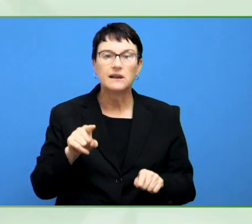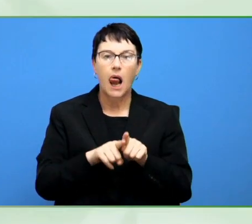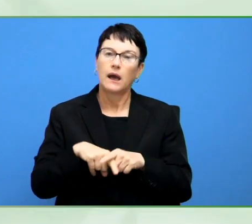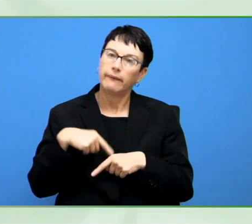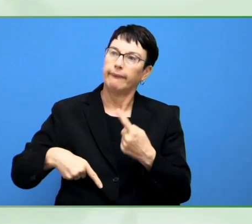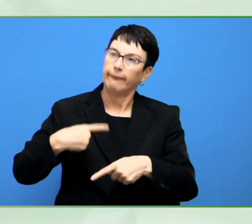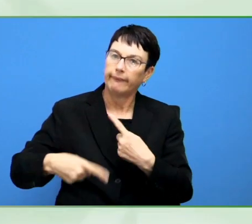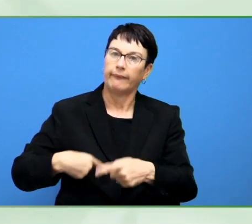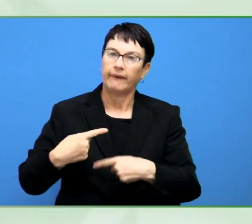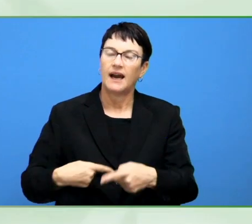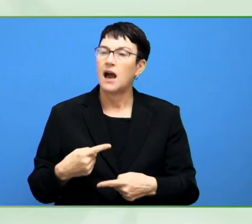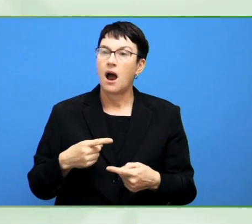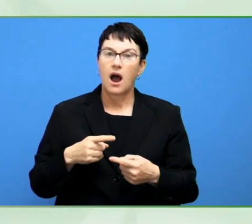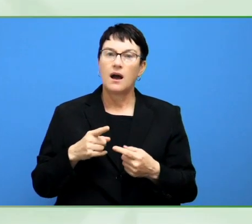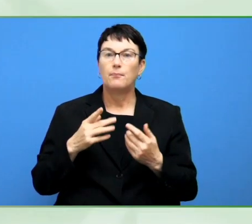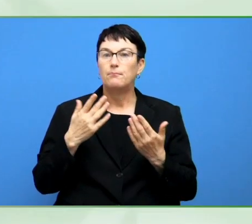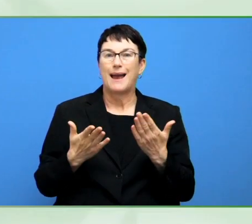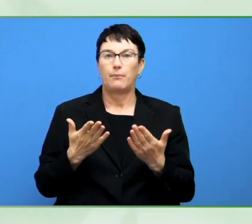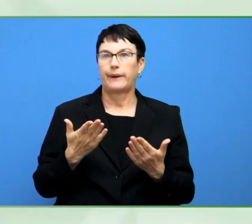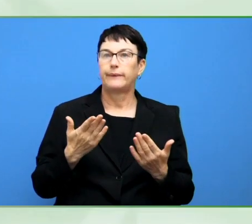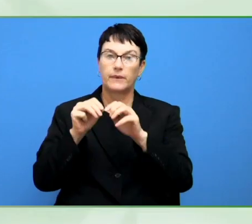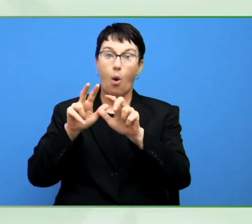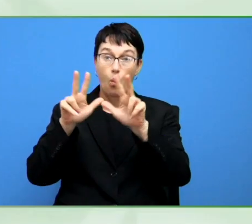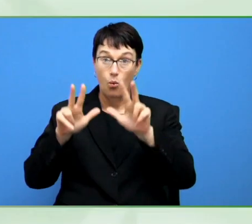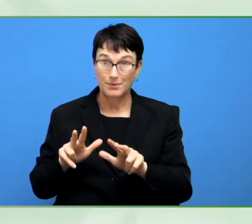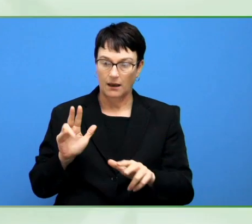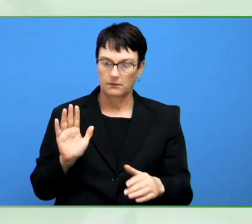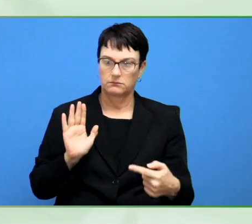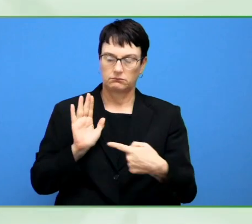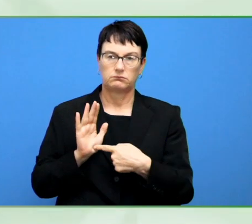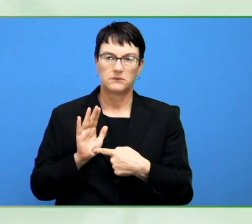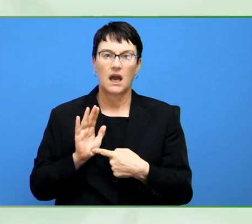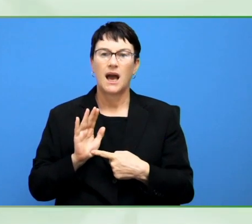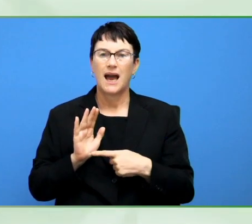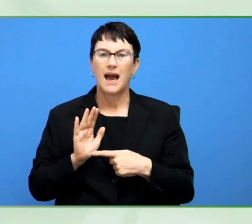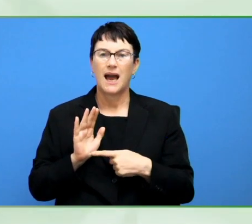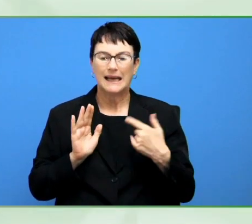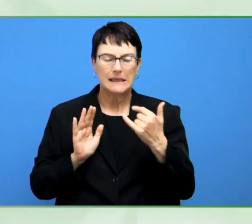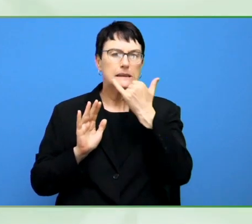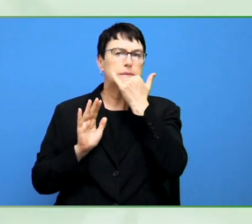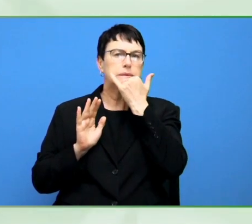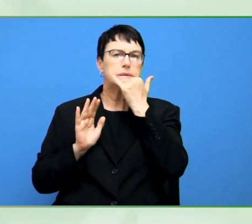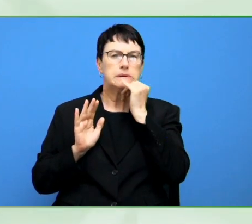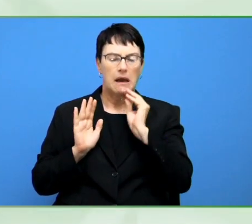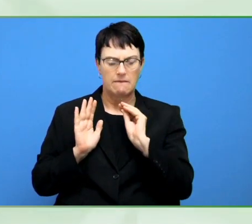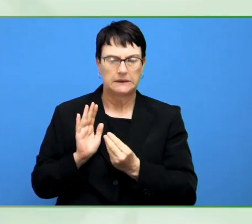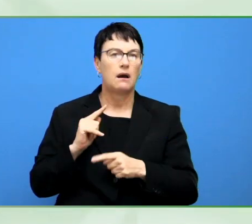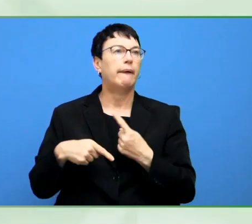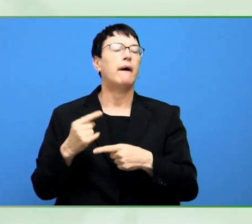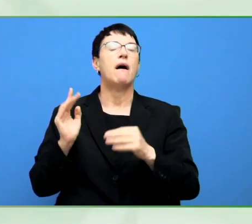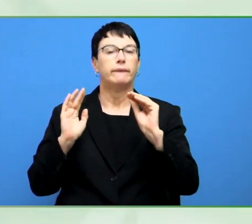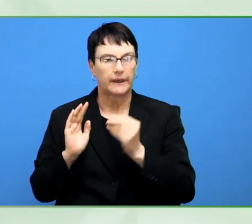remediation. On the other hand, if leaders take on governance into their hands, and if they set